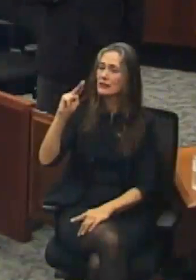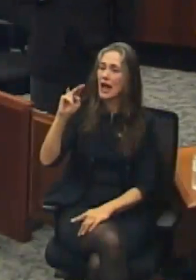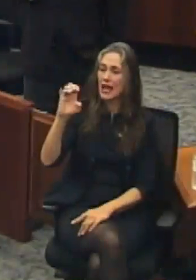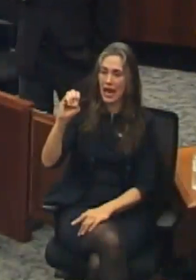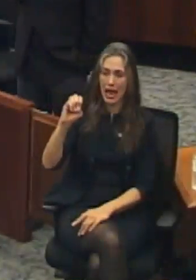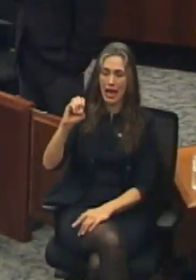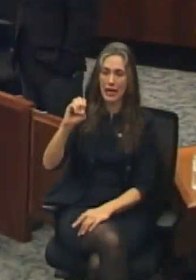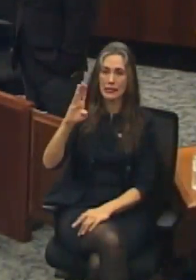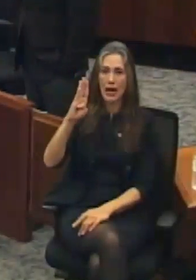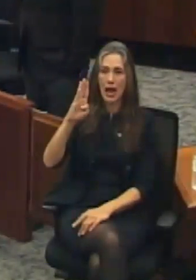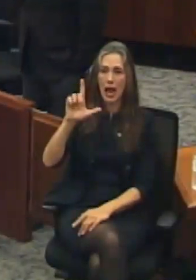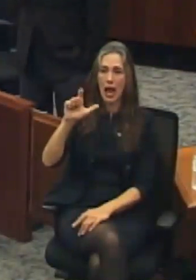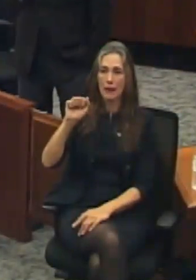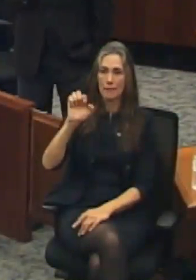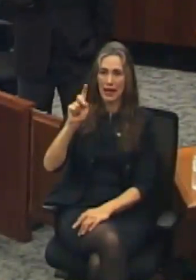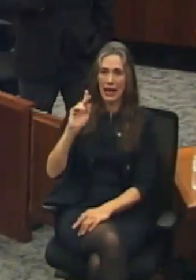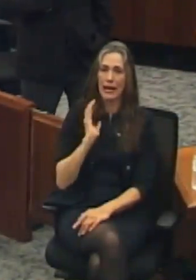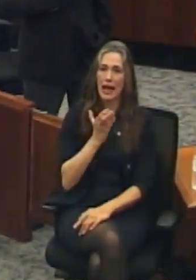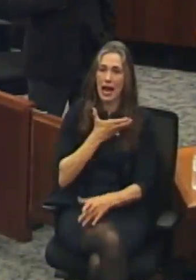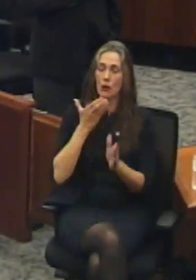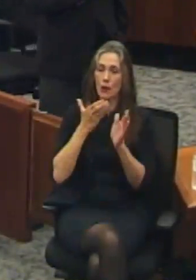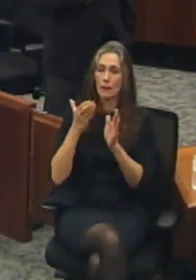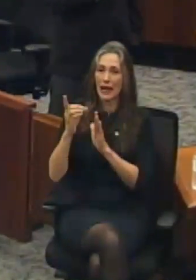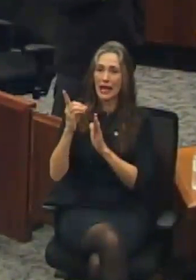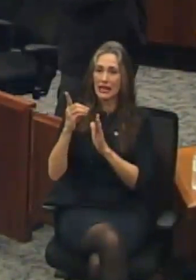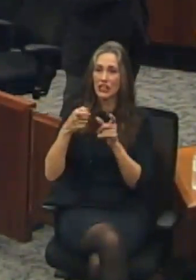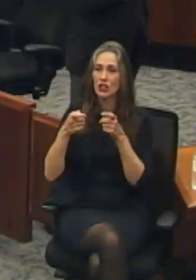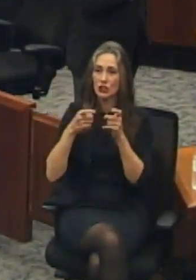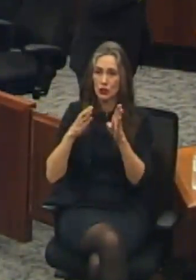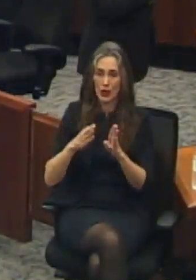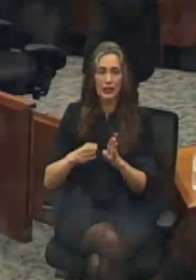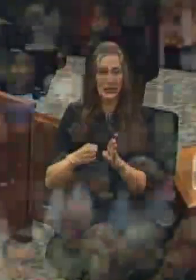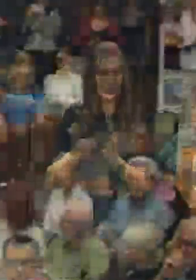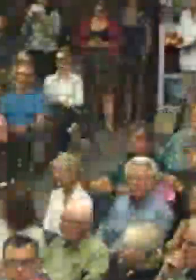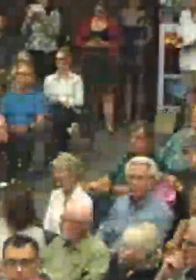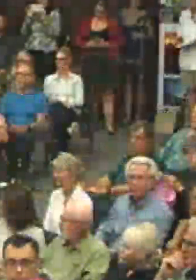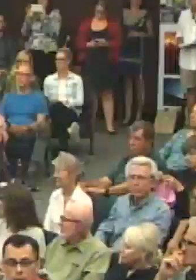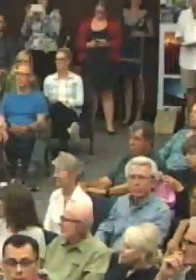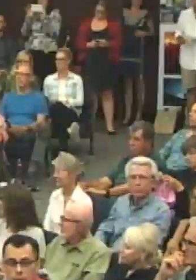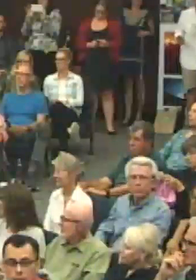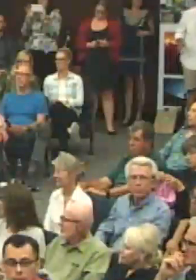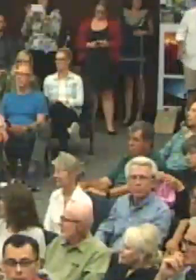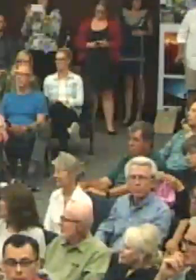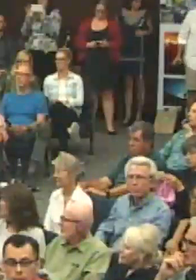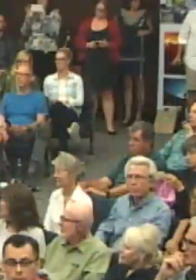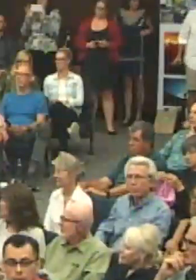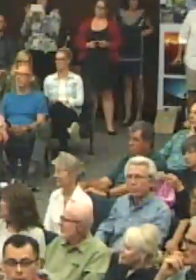to yellow is a hazard area. So that's the map.